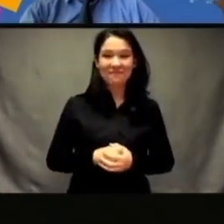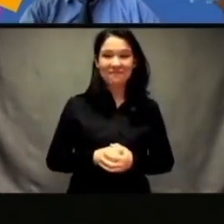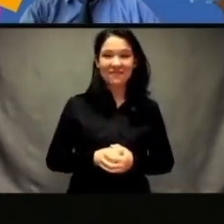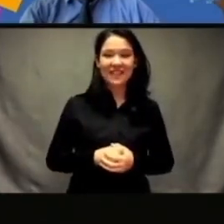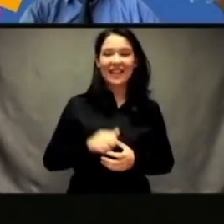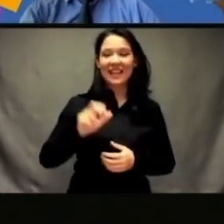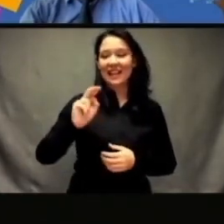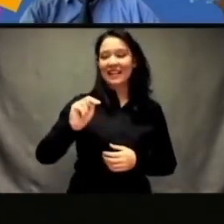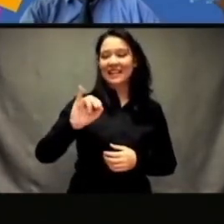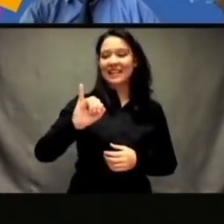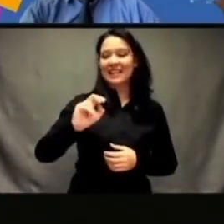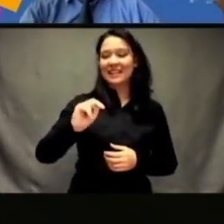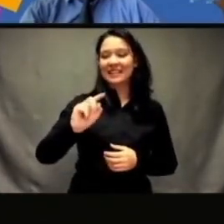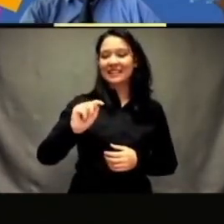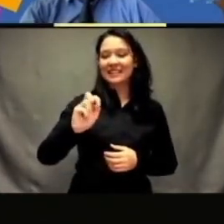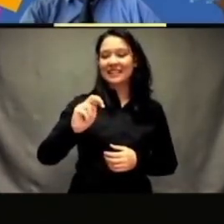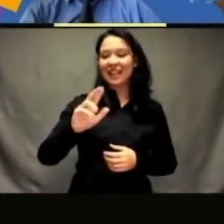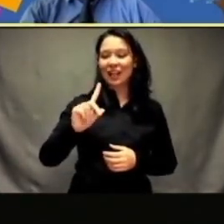Nintendo time!